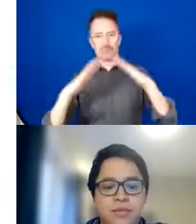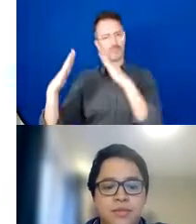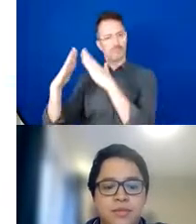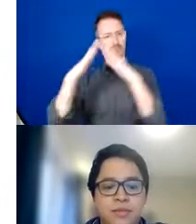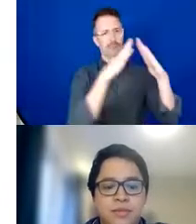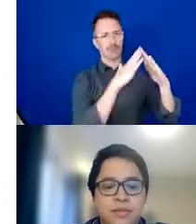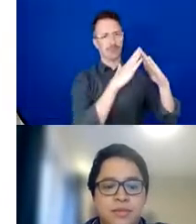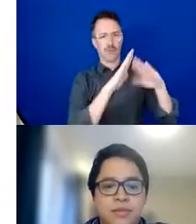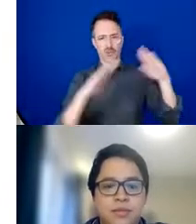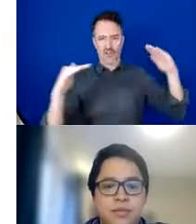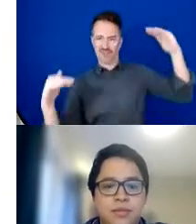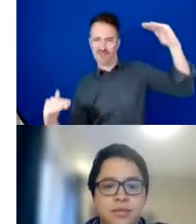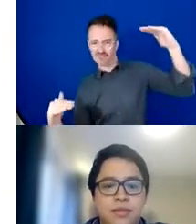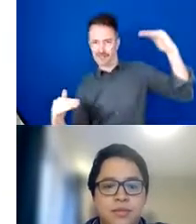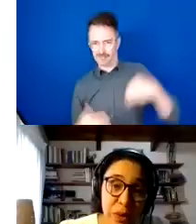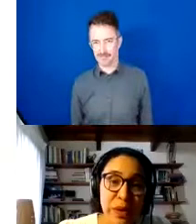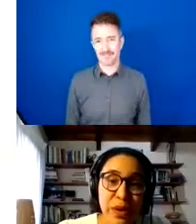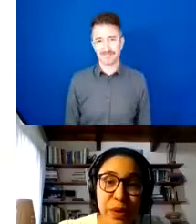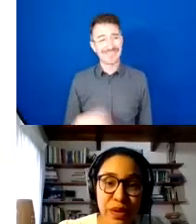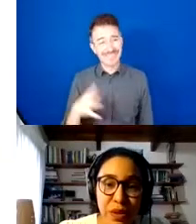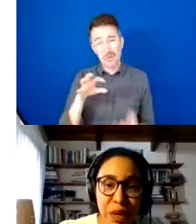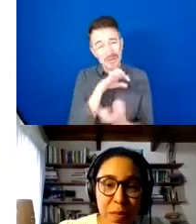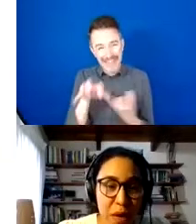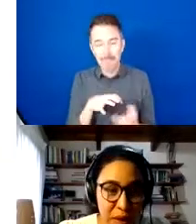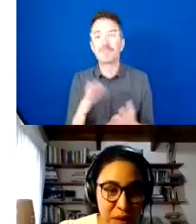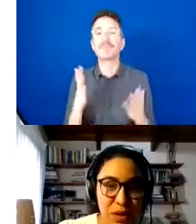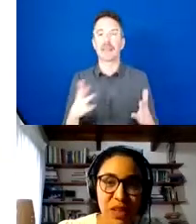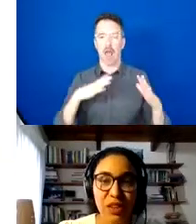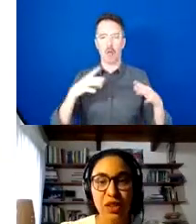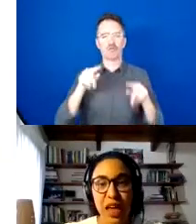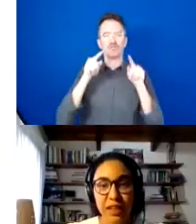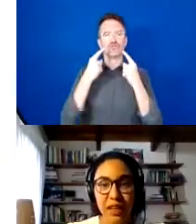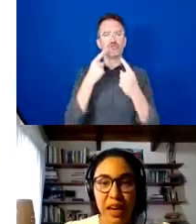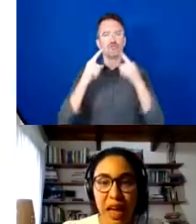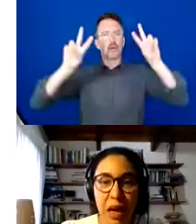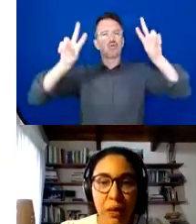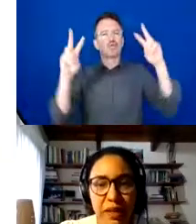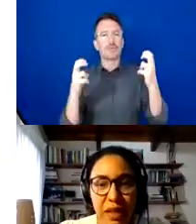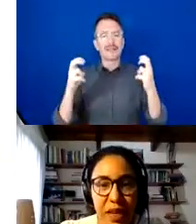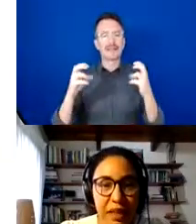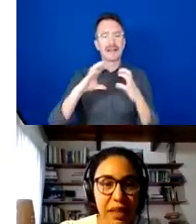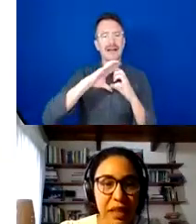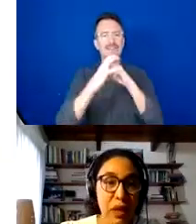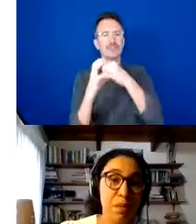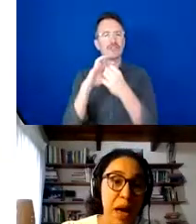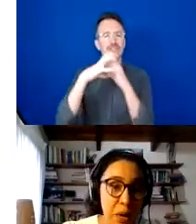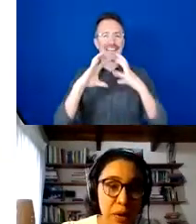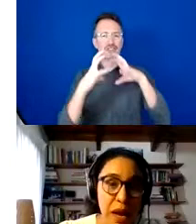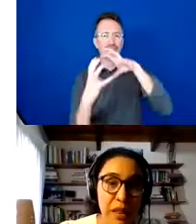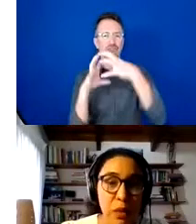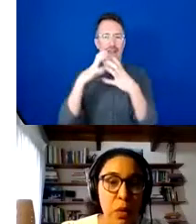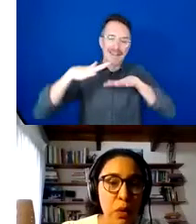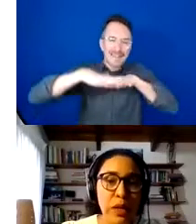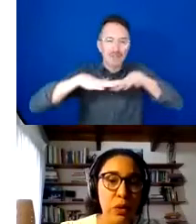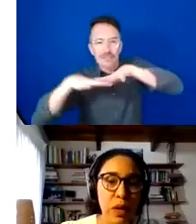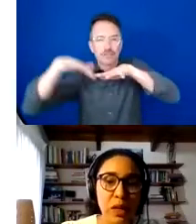Thank you so much, Diego. So now we are going to talk about intersectionality and how it is connected with power and